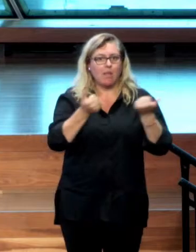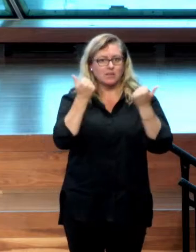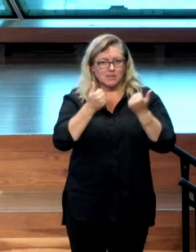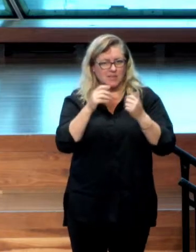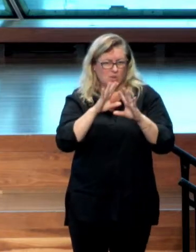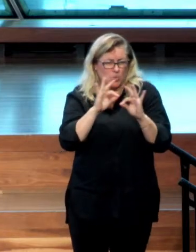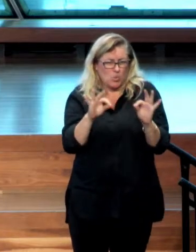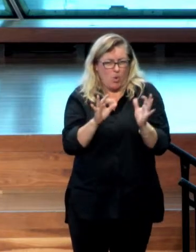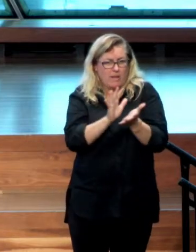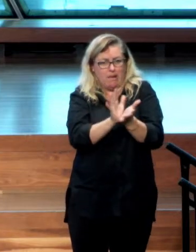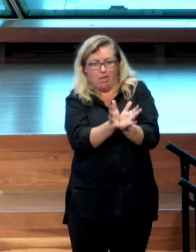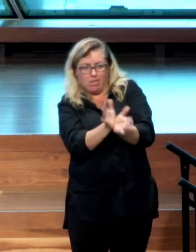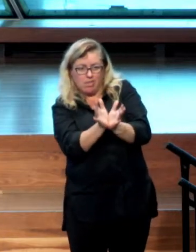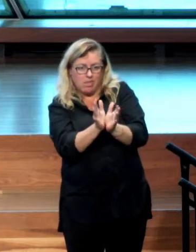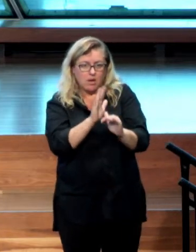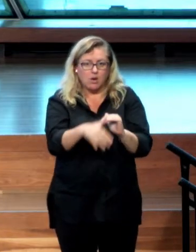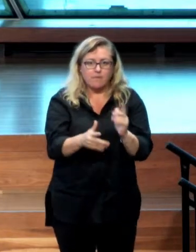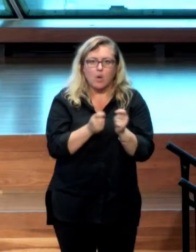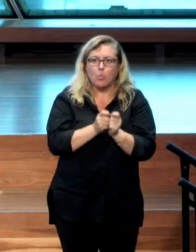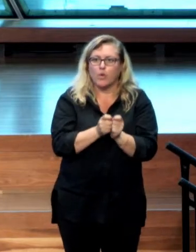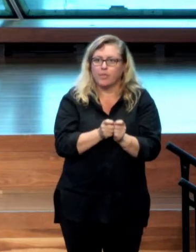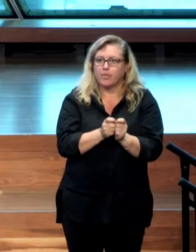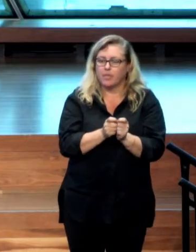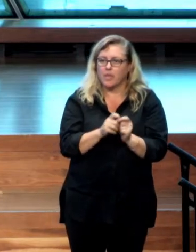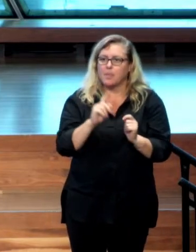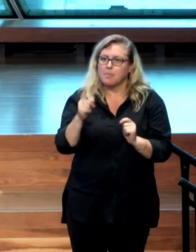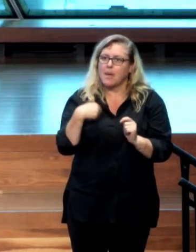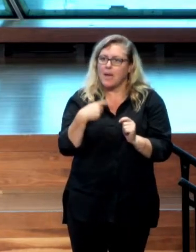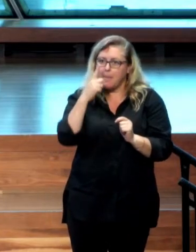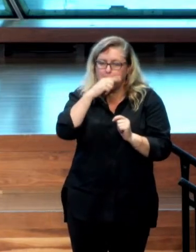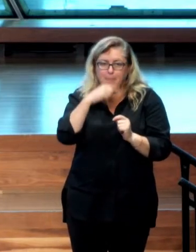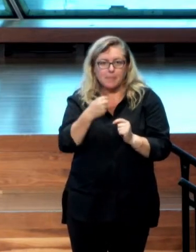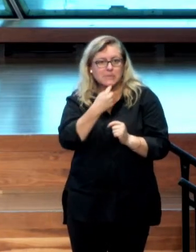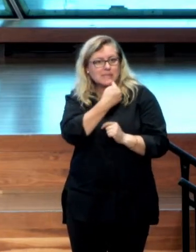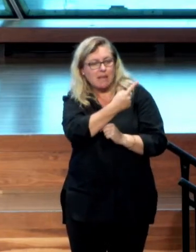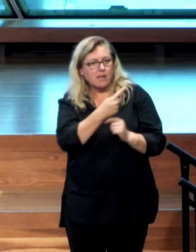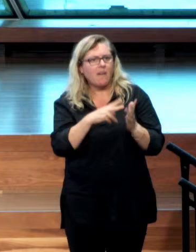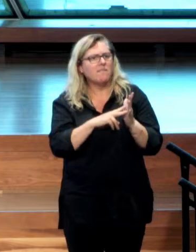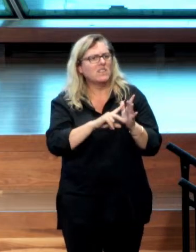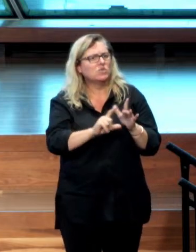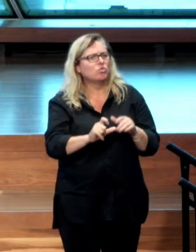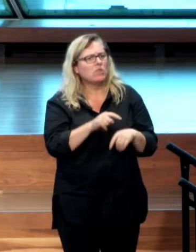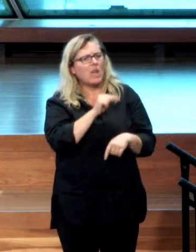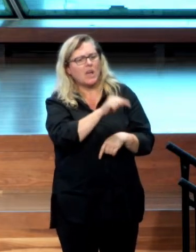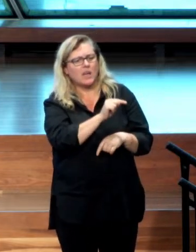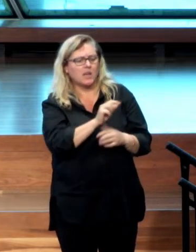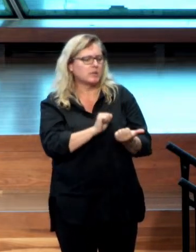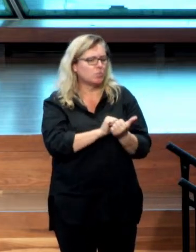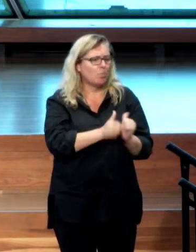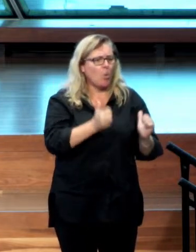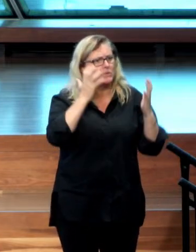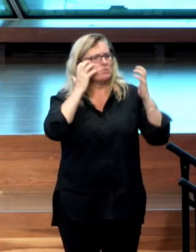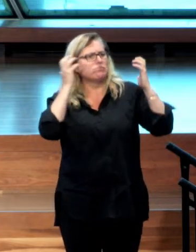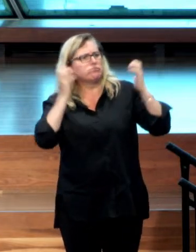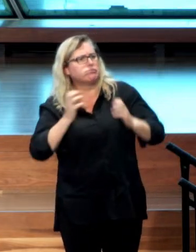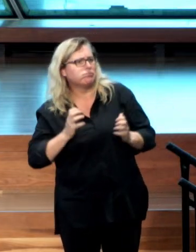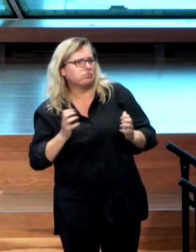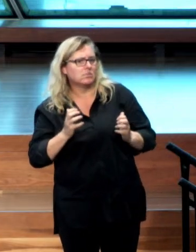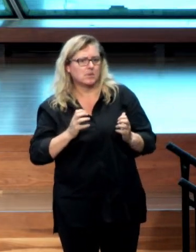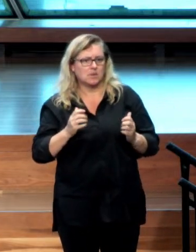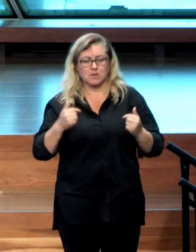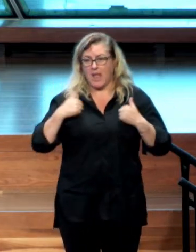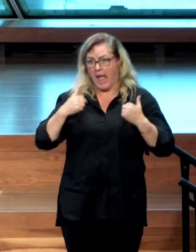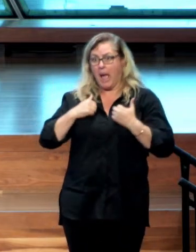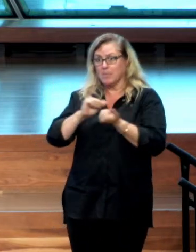books and stories in our lives. People often refer to Victoria as sports mad, and I'm a sports